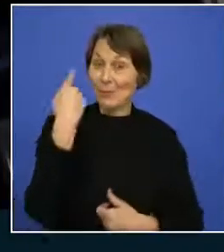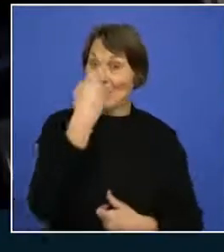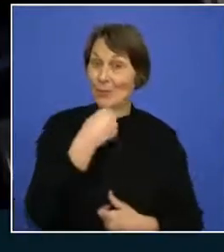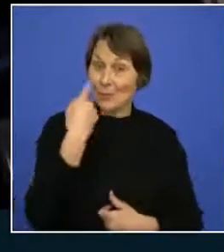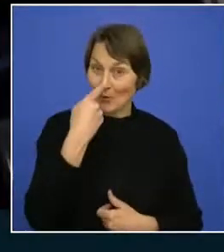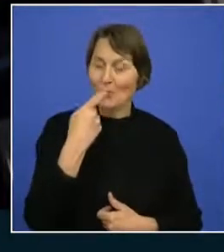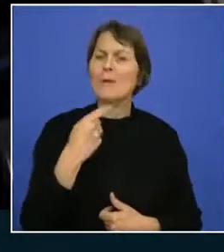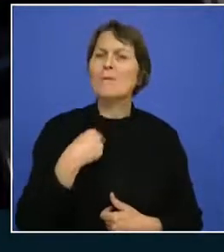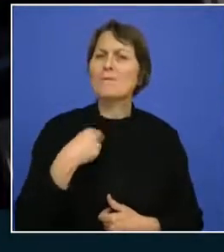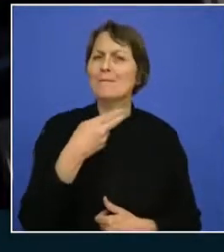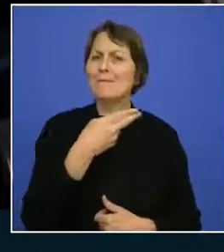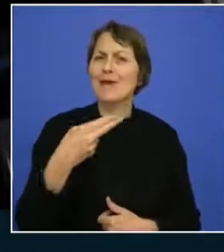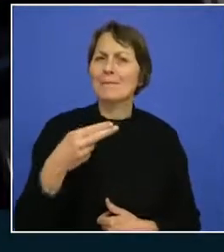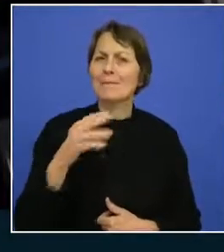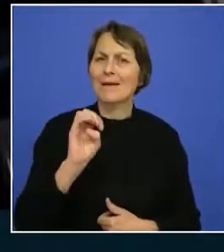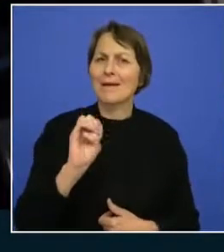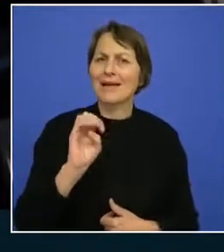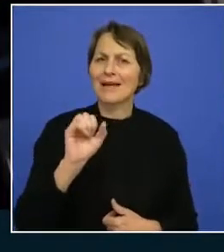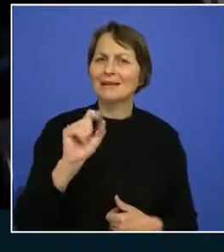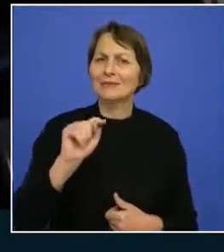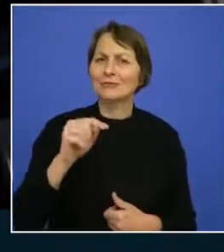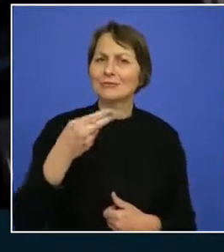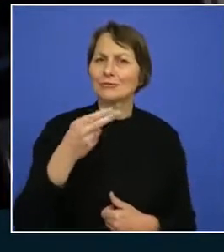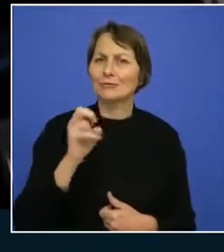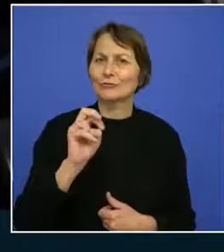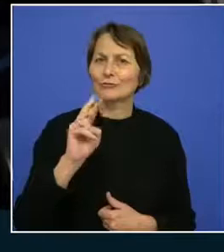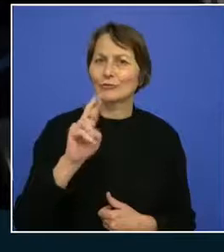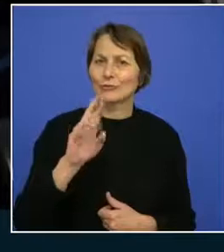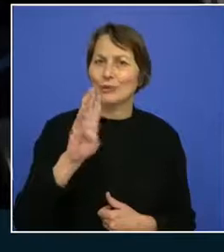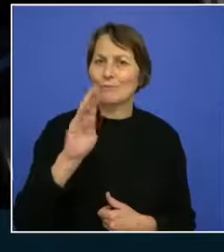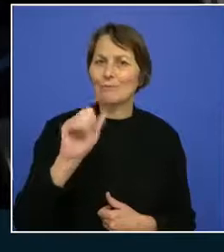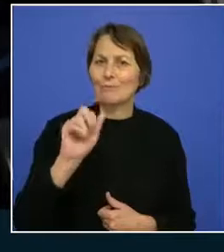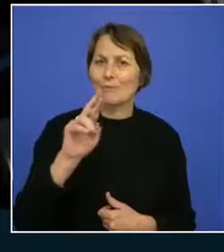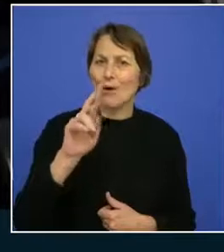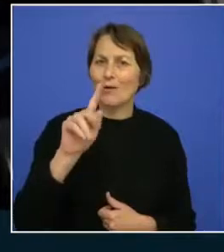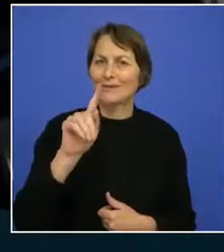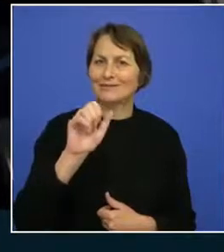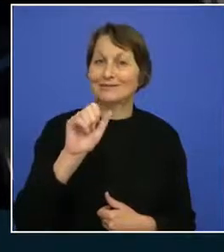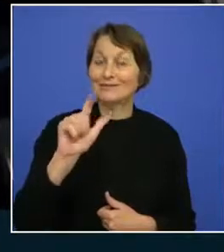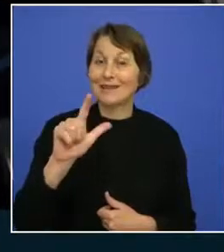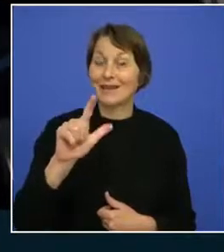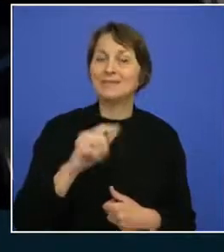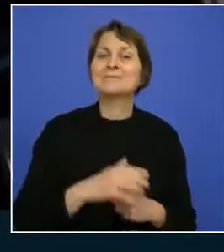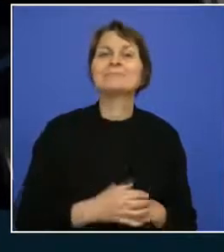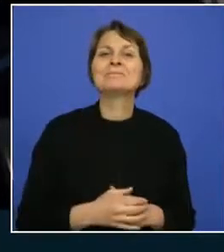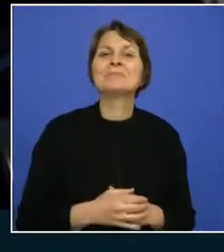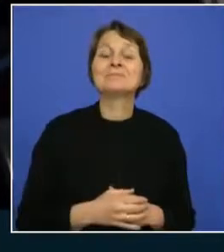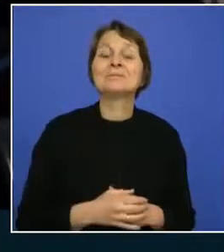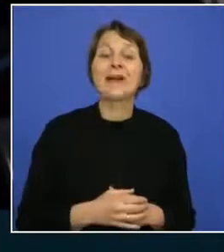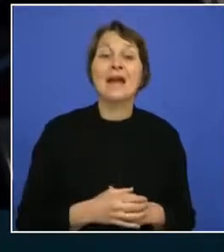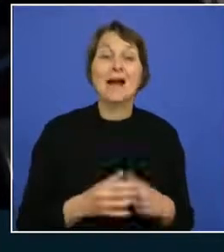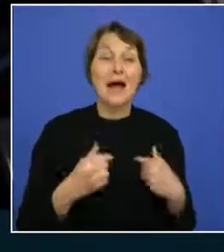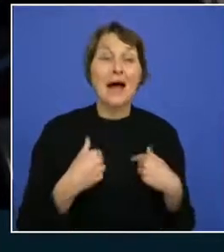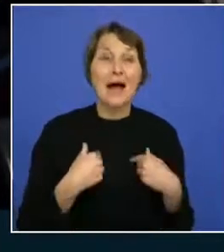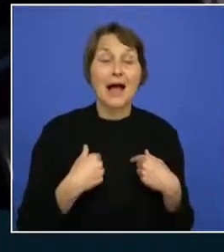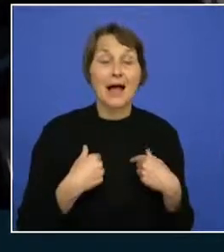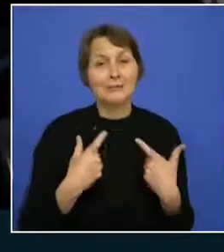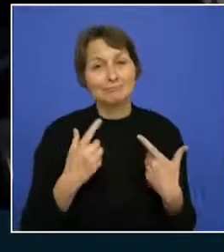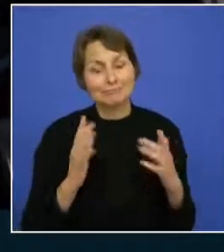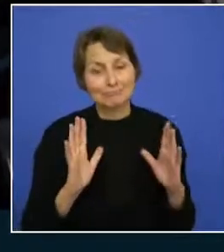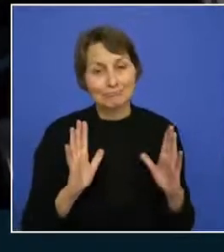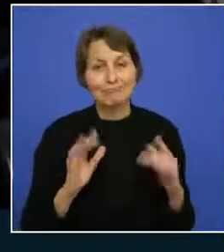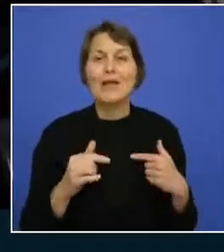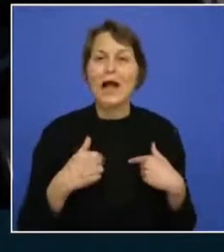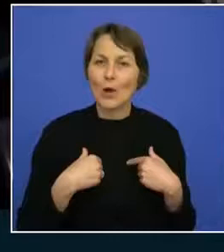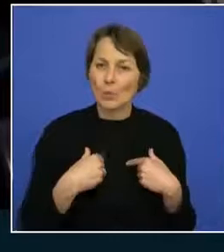Bartel, and instead of being announced, I'll probably be the one making